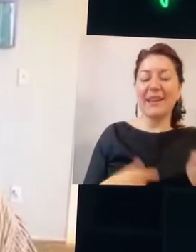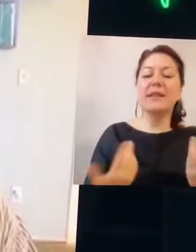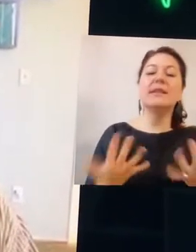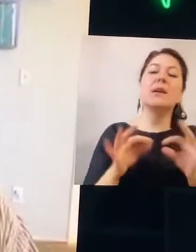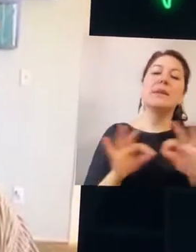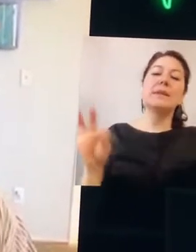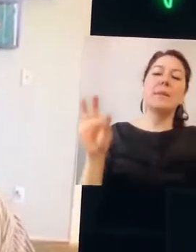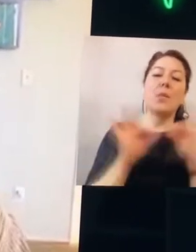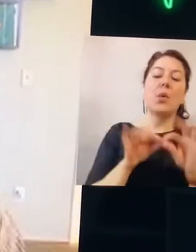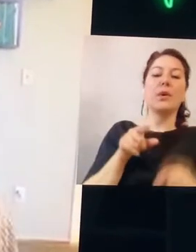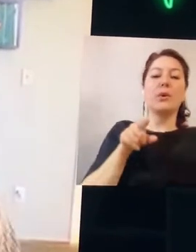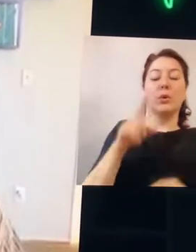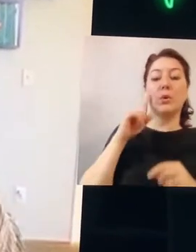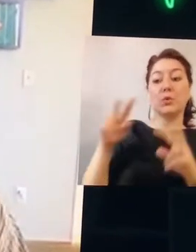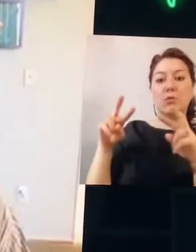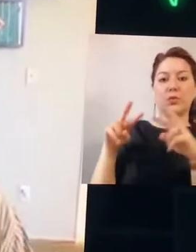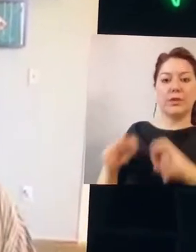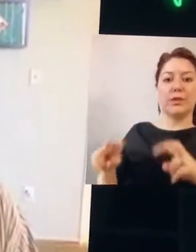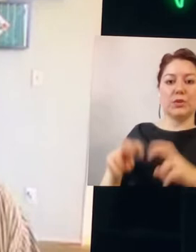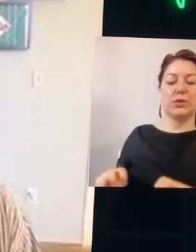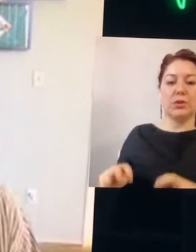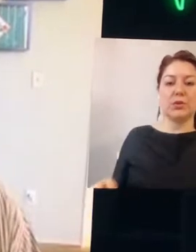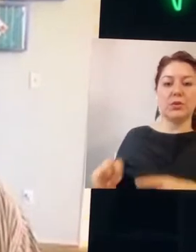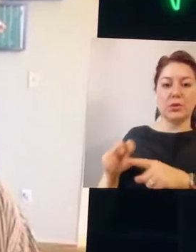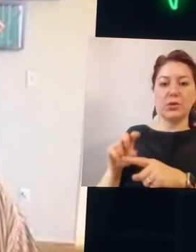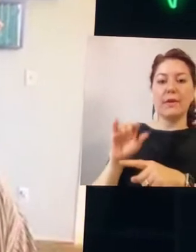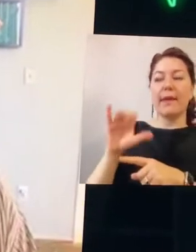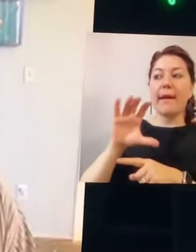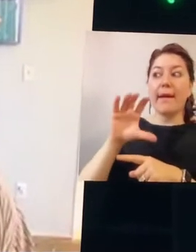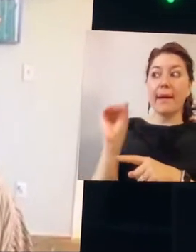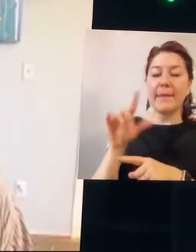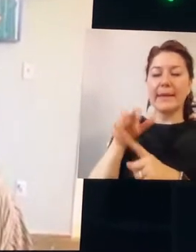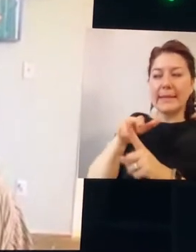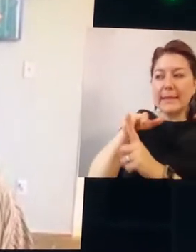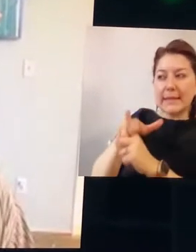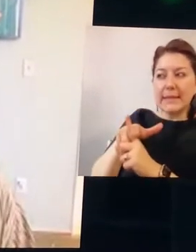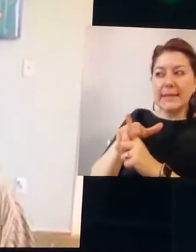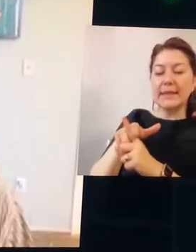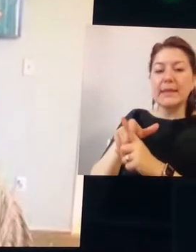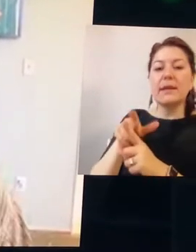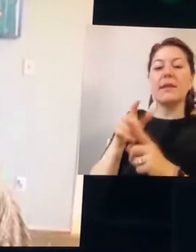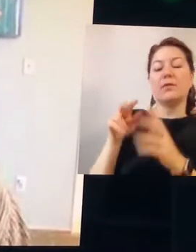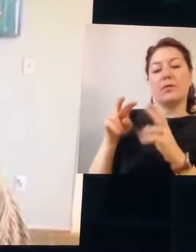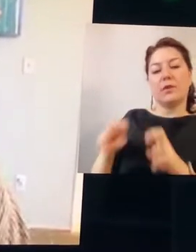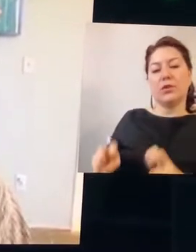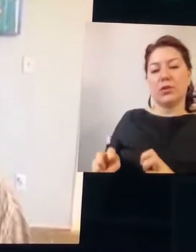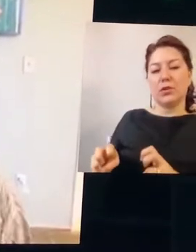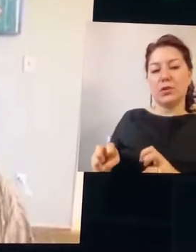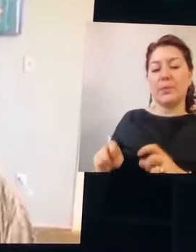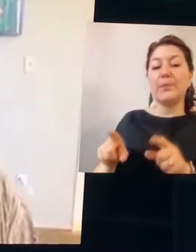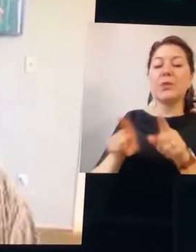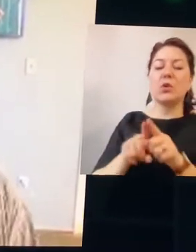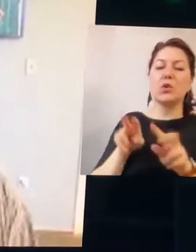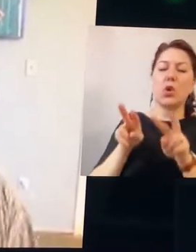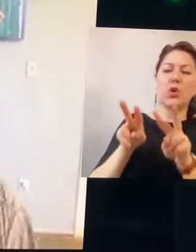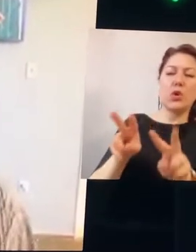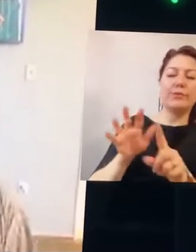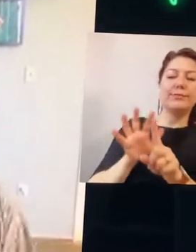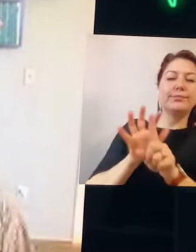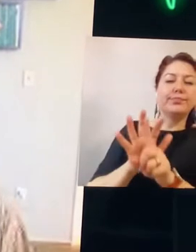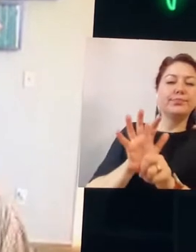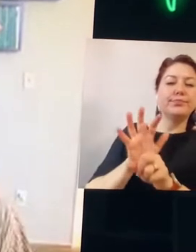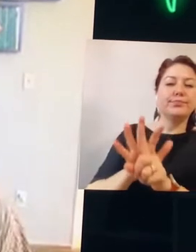research the media that you want to target. You also want to take a look at trends. What are the trends? What